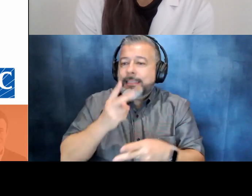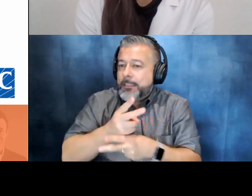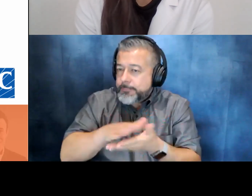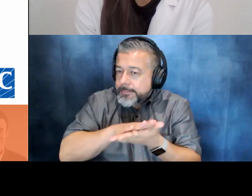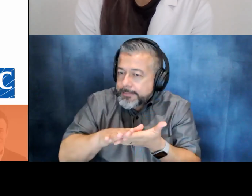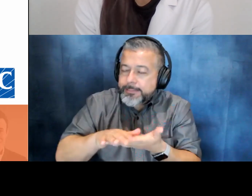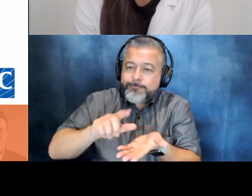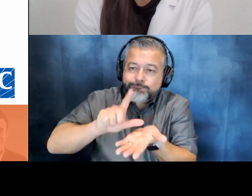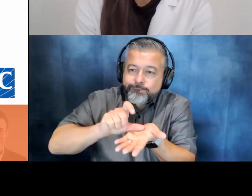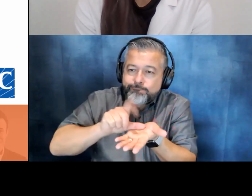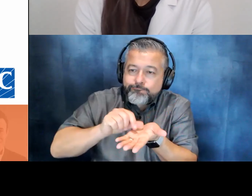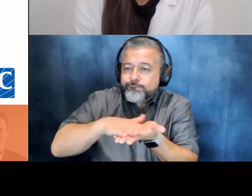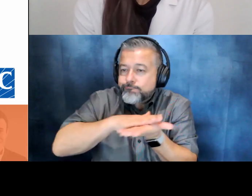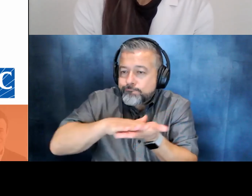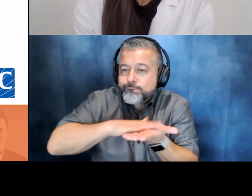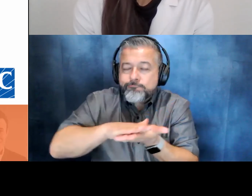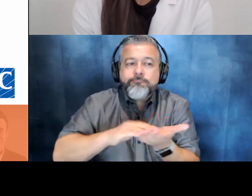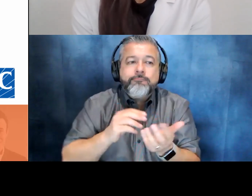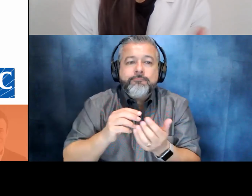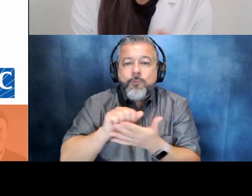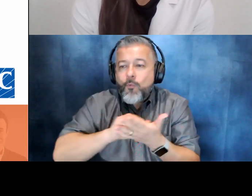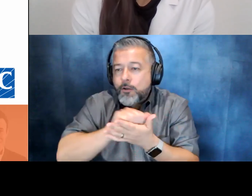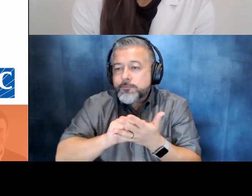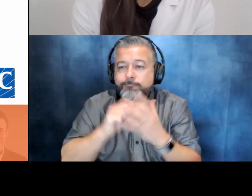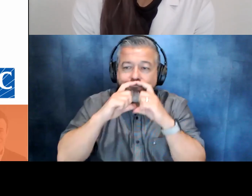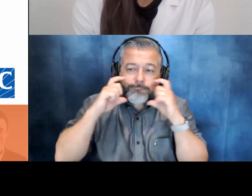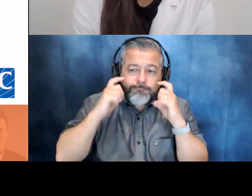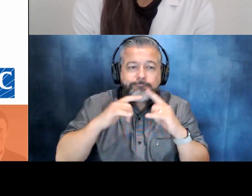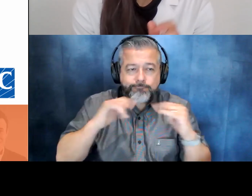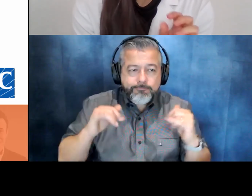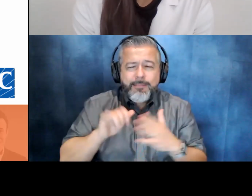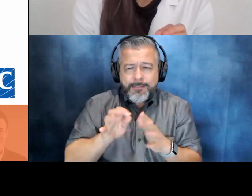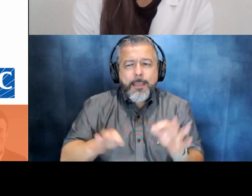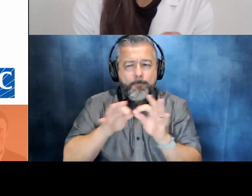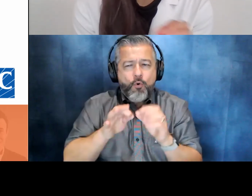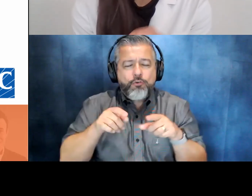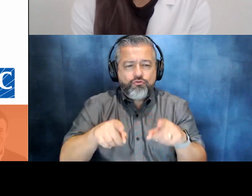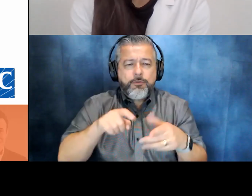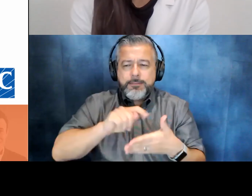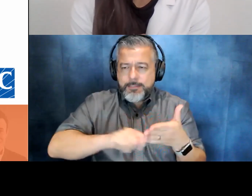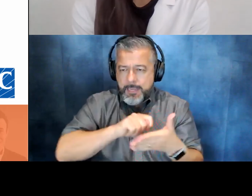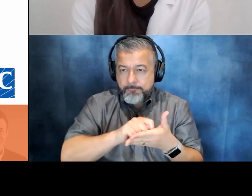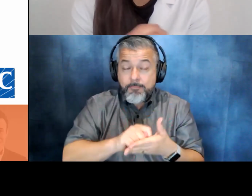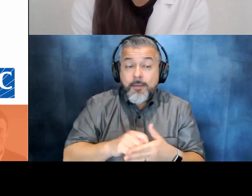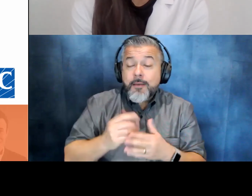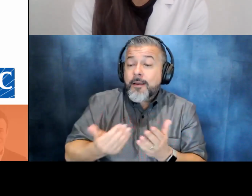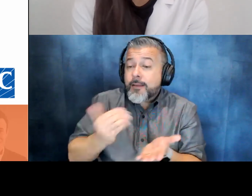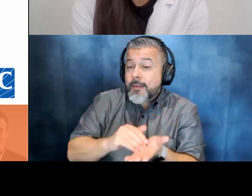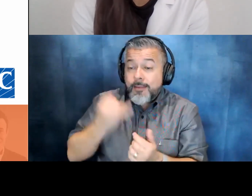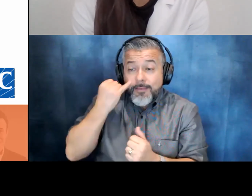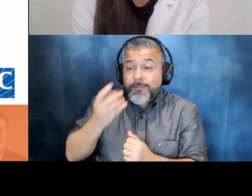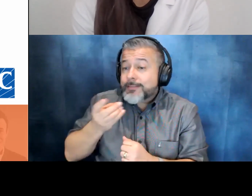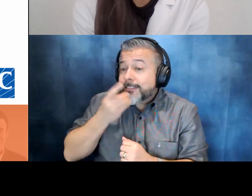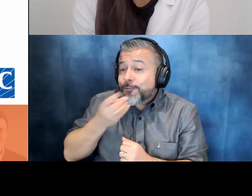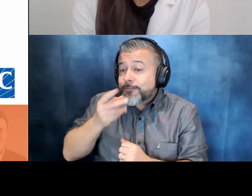success for our holiday season. So these are just some ideas. So, you know, having a dinner just with your household or just with your bubble